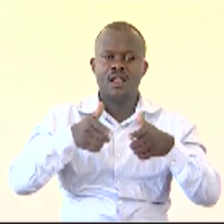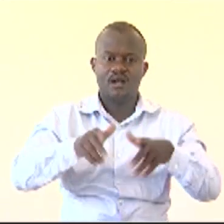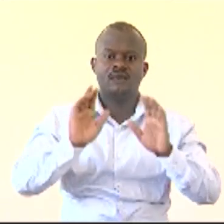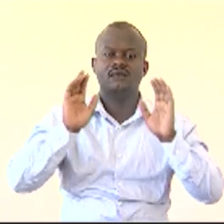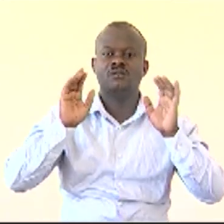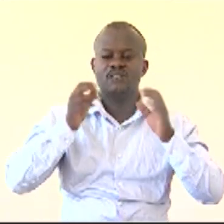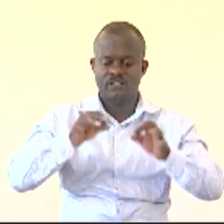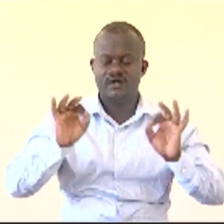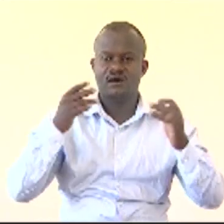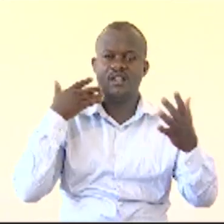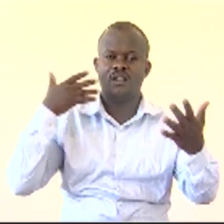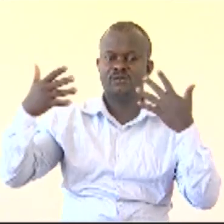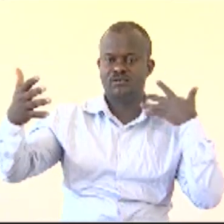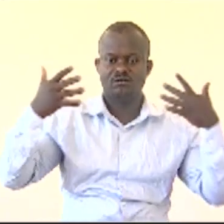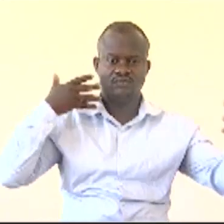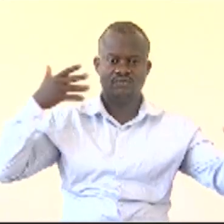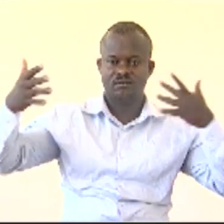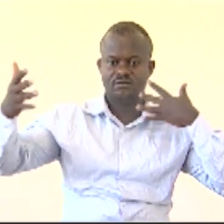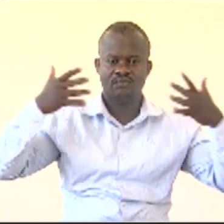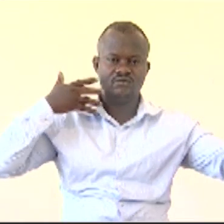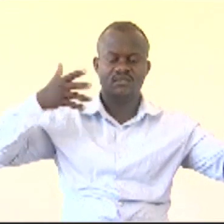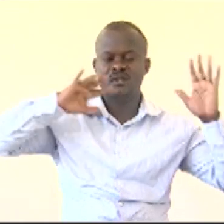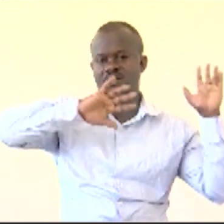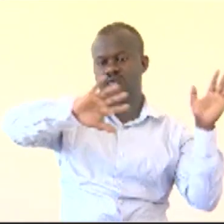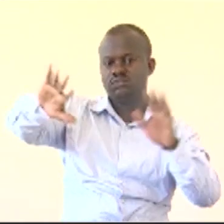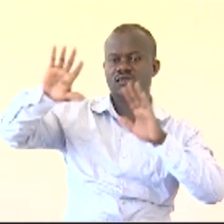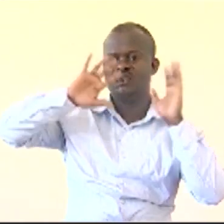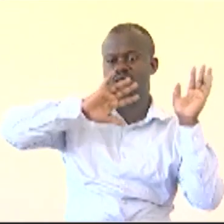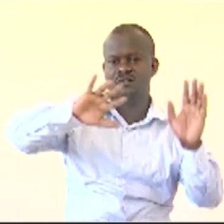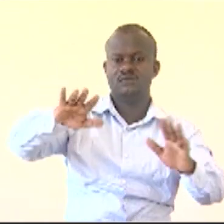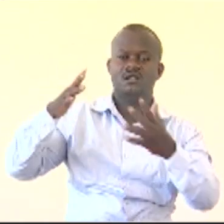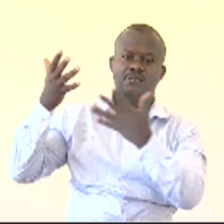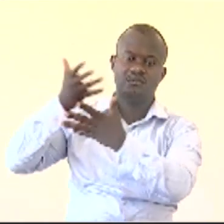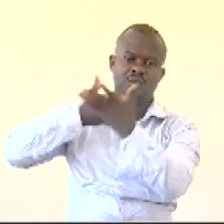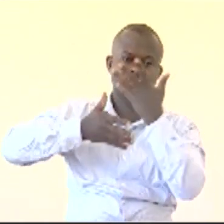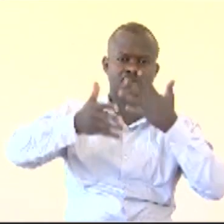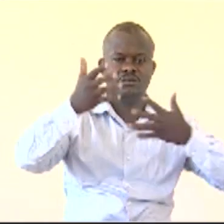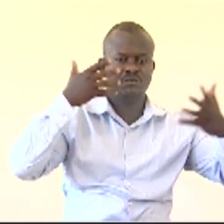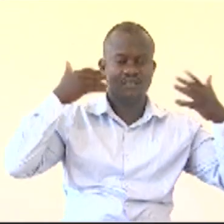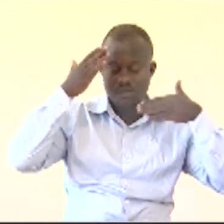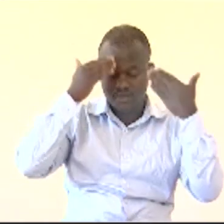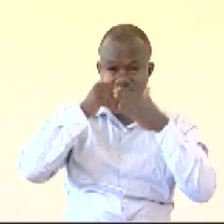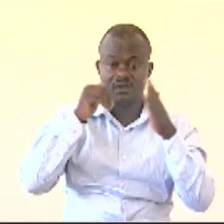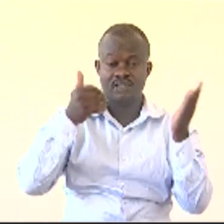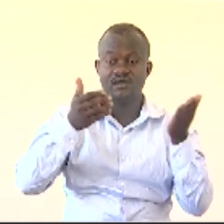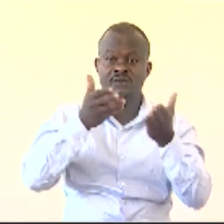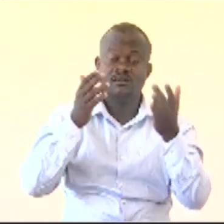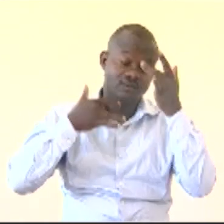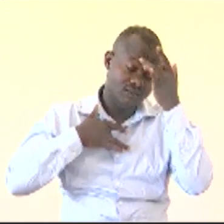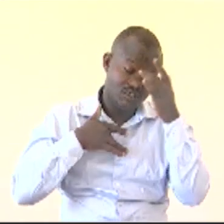circulation of air. Right? Because if you try to relate this disease,